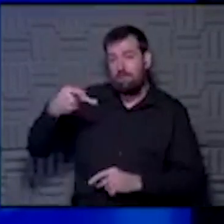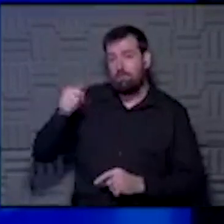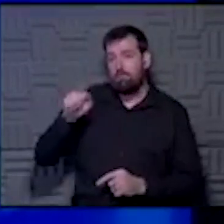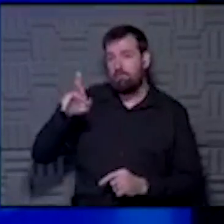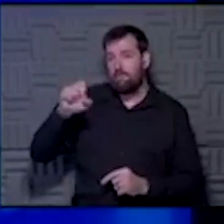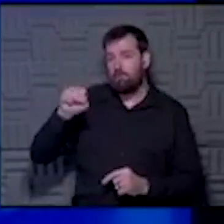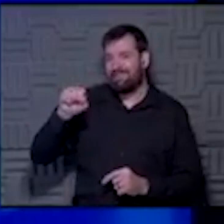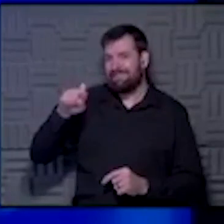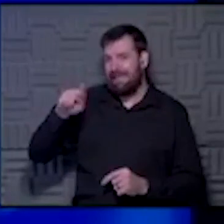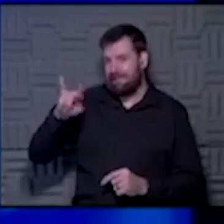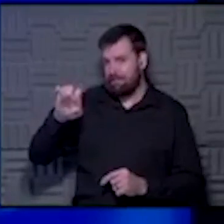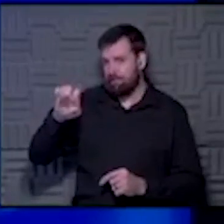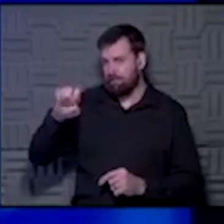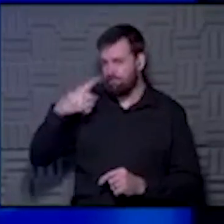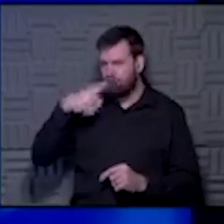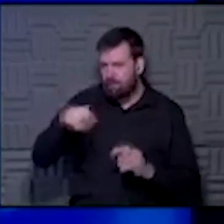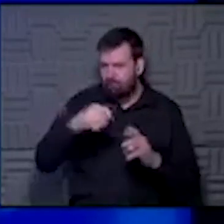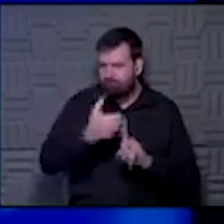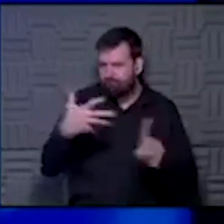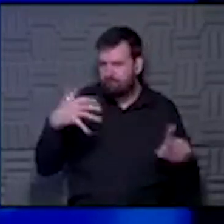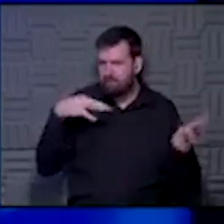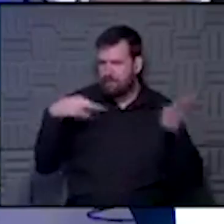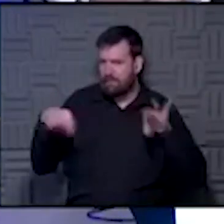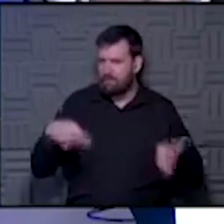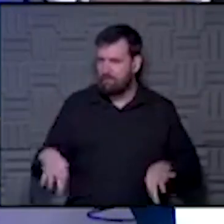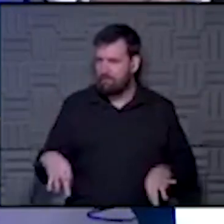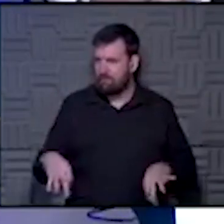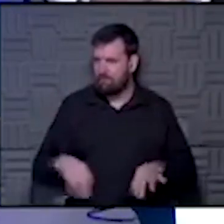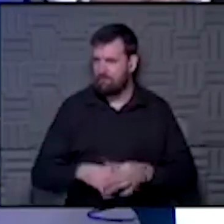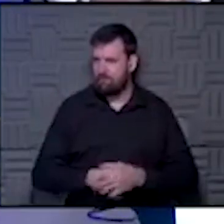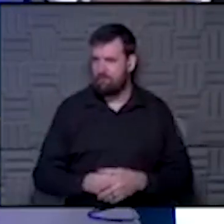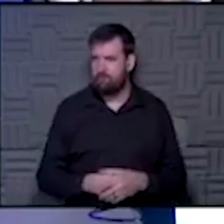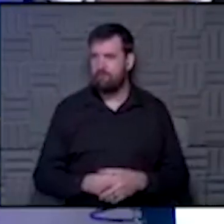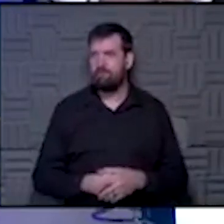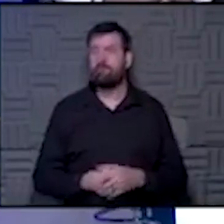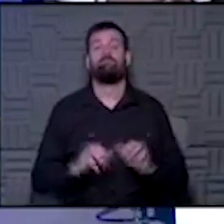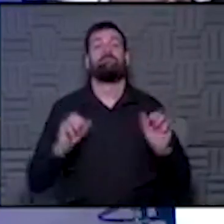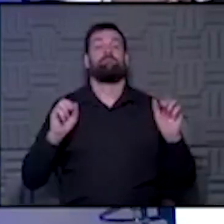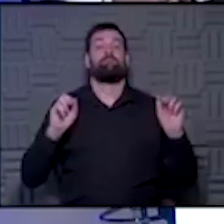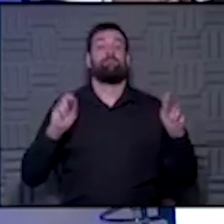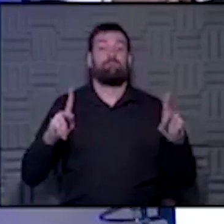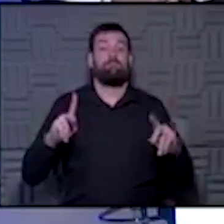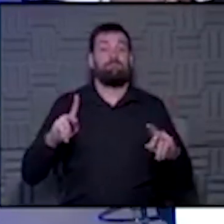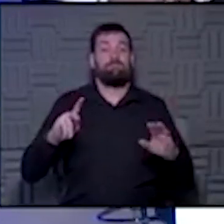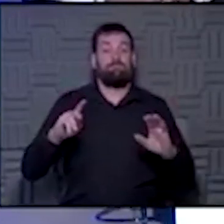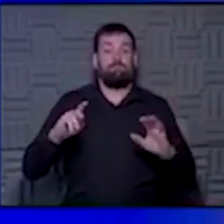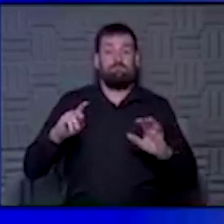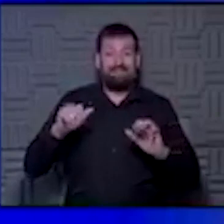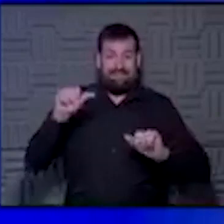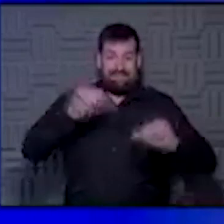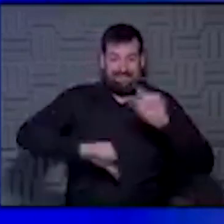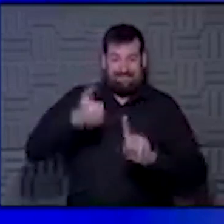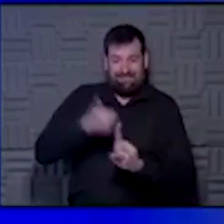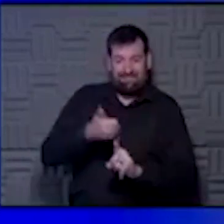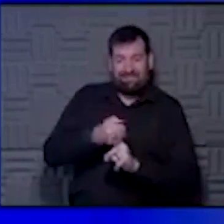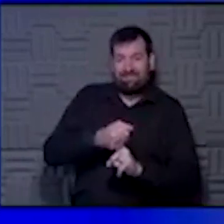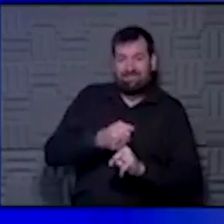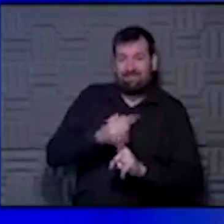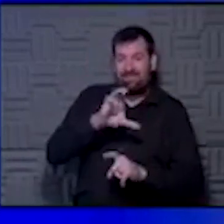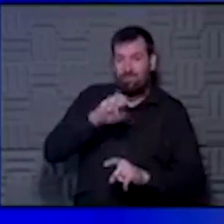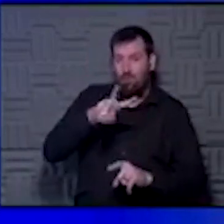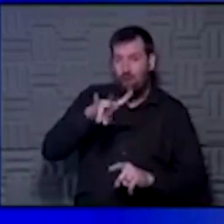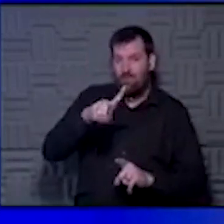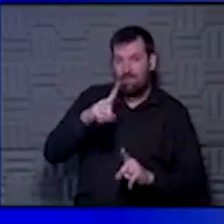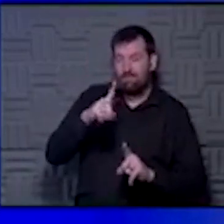a virus? Okay. How about it? So biologically, COVID is a virus. And